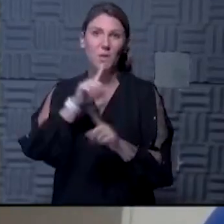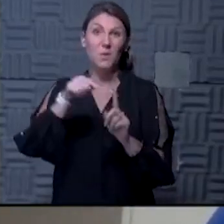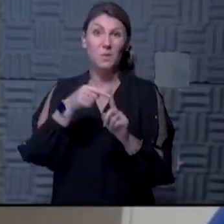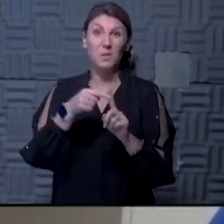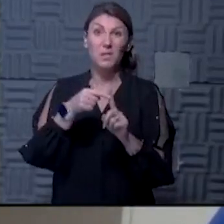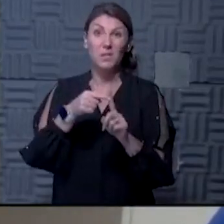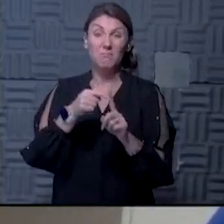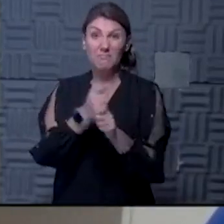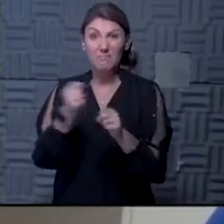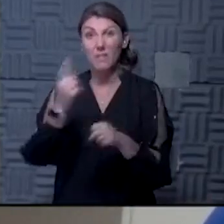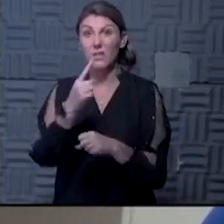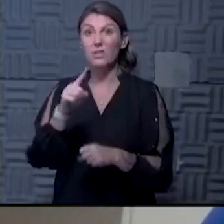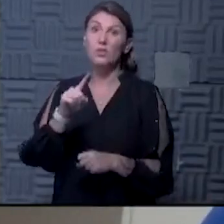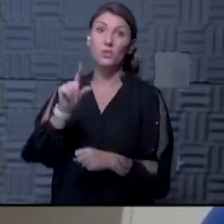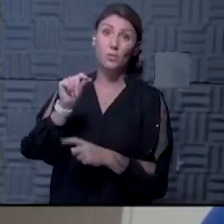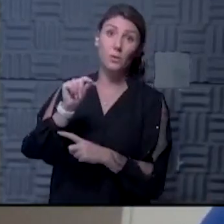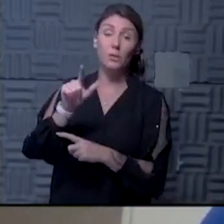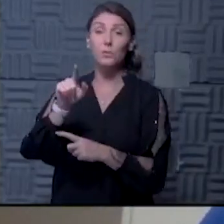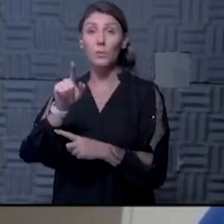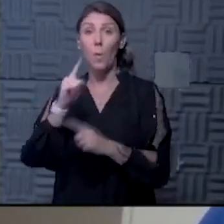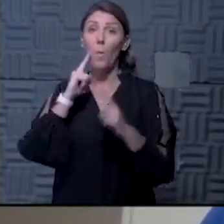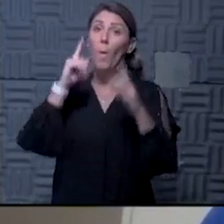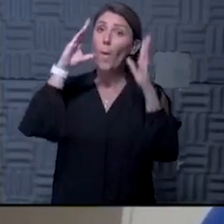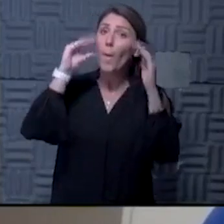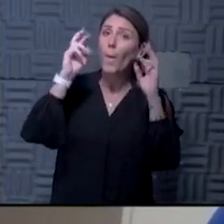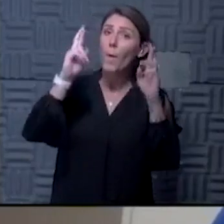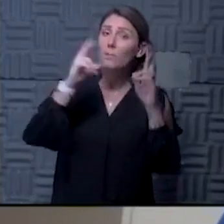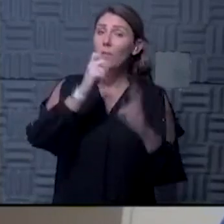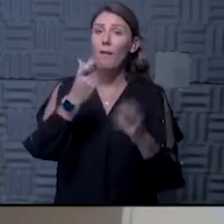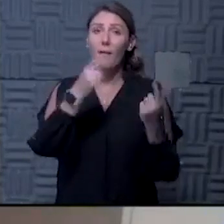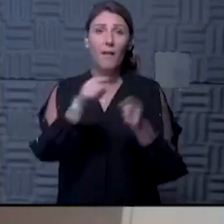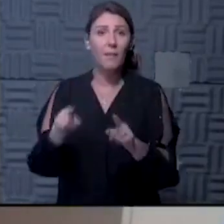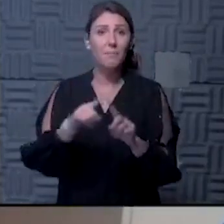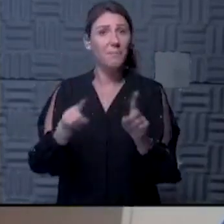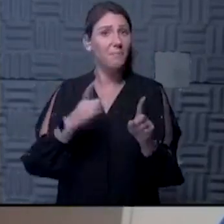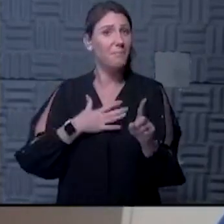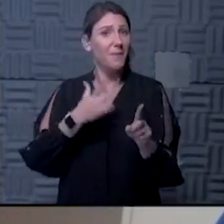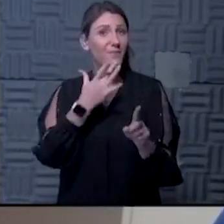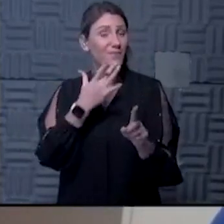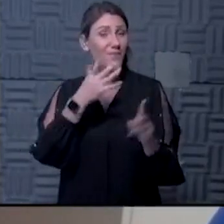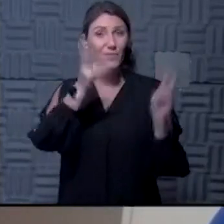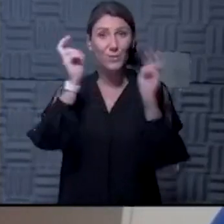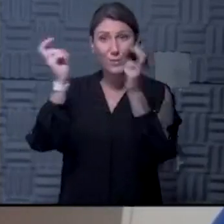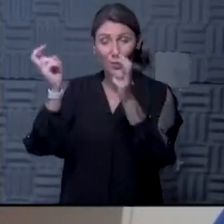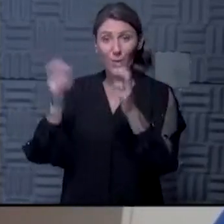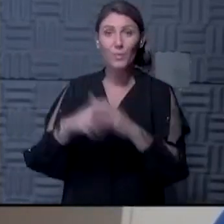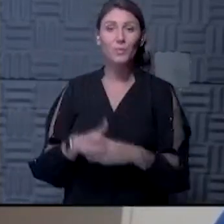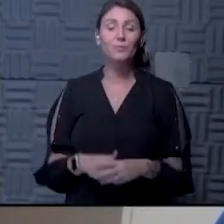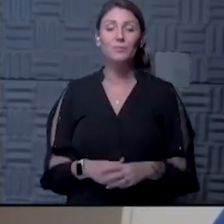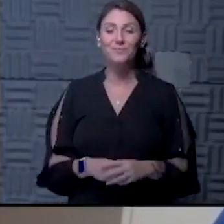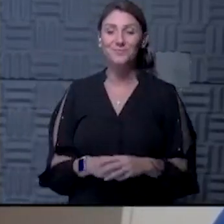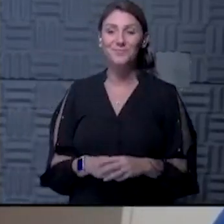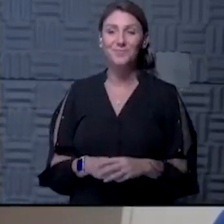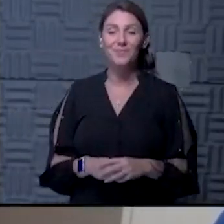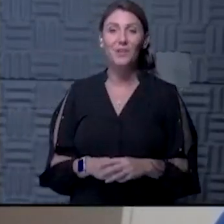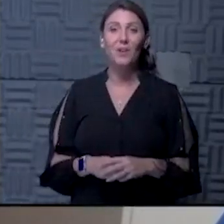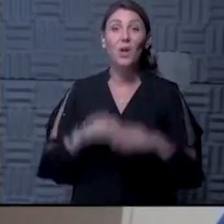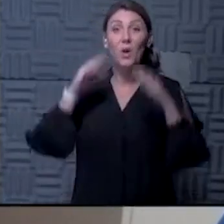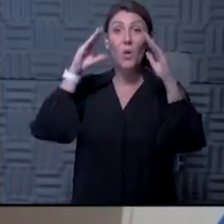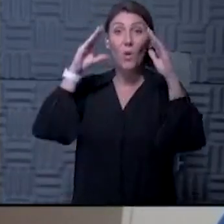2021. Let's hope that it doesn't happen that way. But one of my favorite quotes is that,